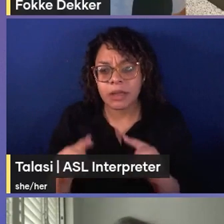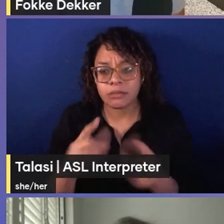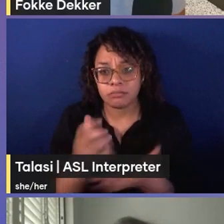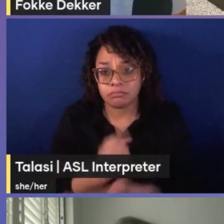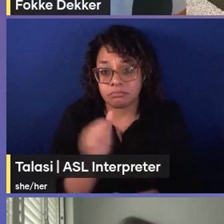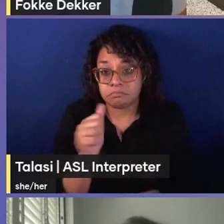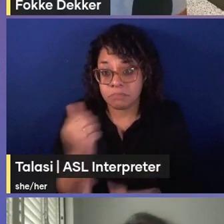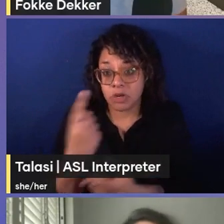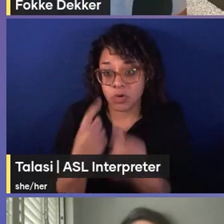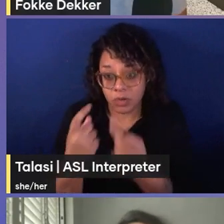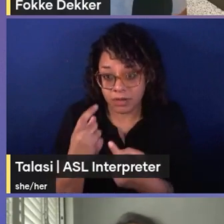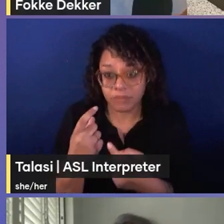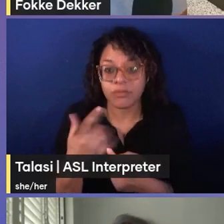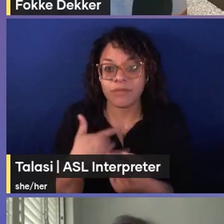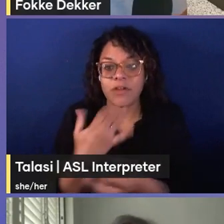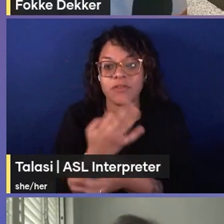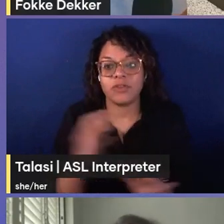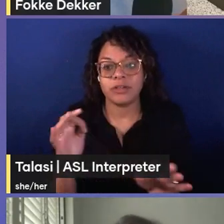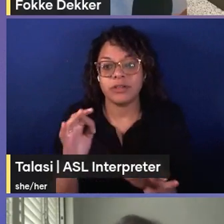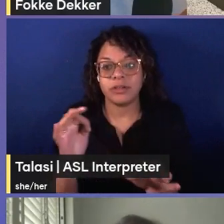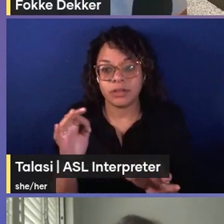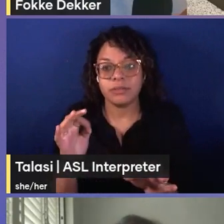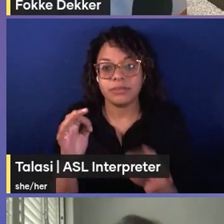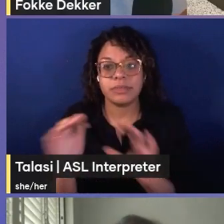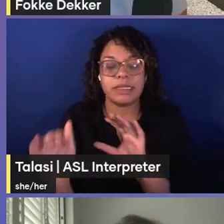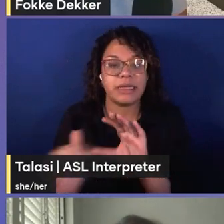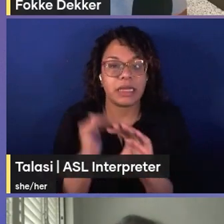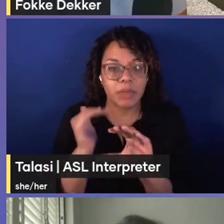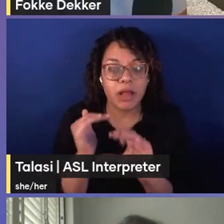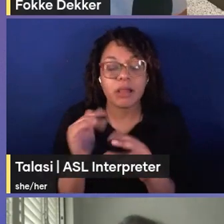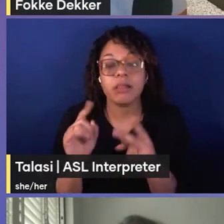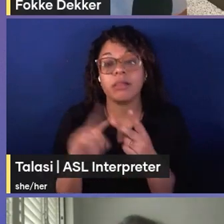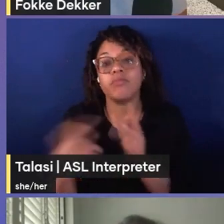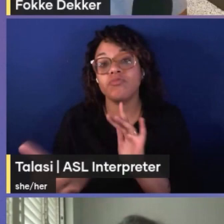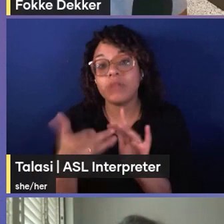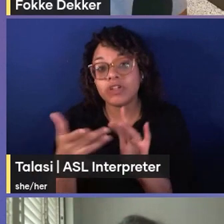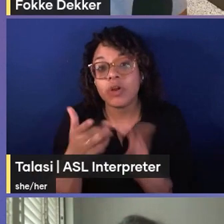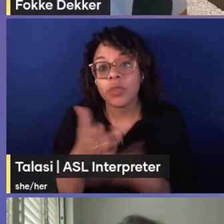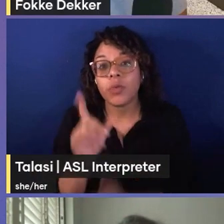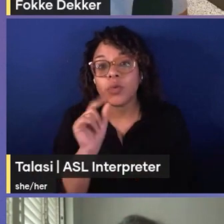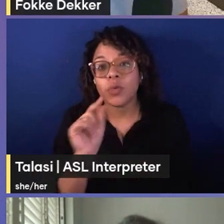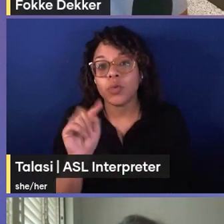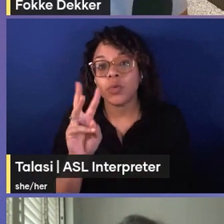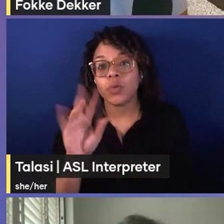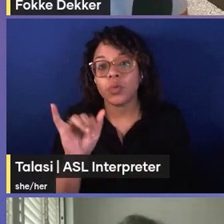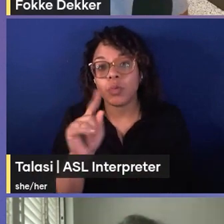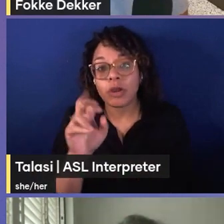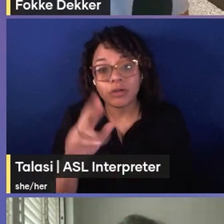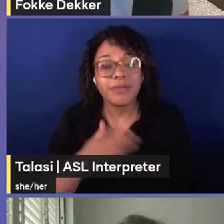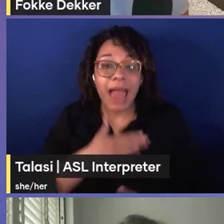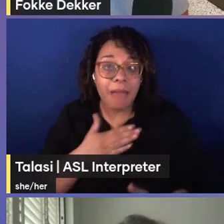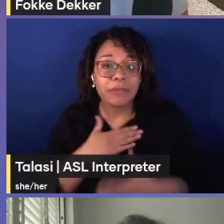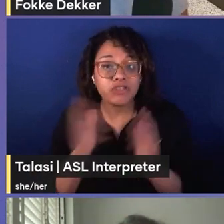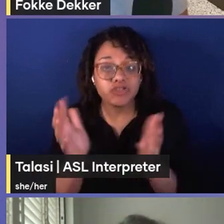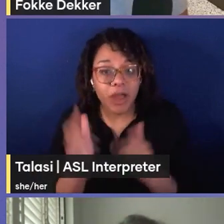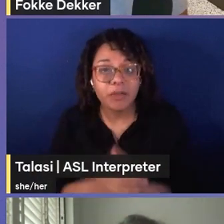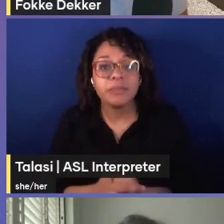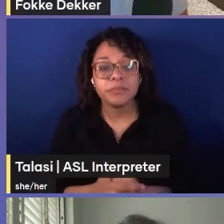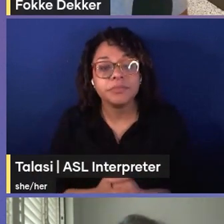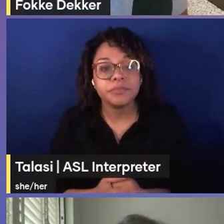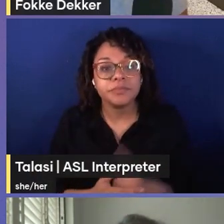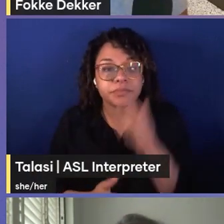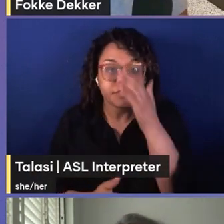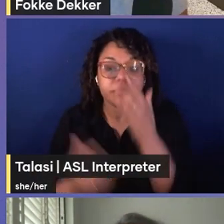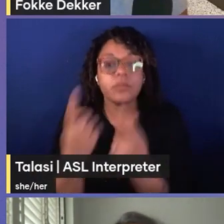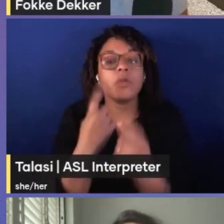any questions, feel free to email me or to reach out over Twitter. We'd be more than happy to chat. Also, if you have